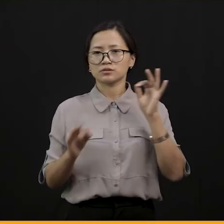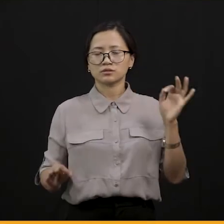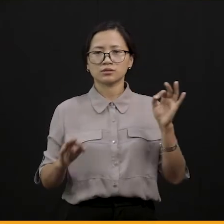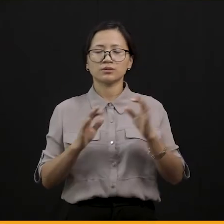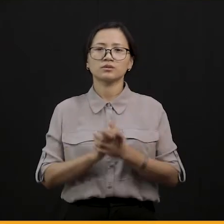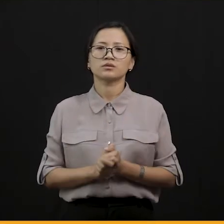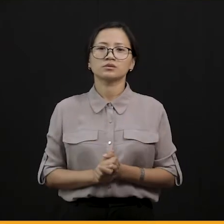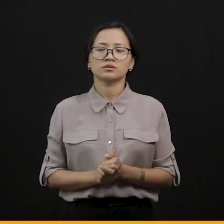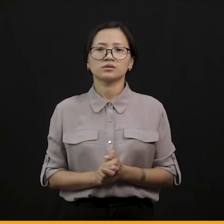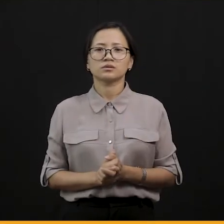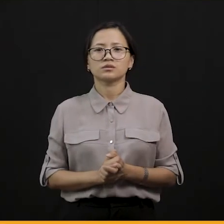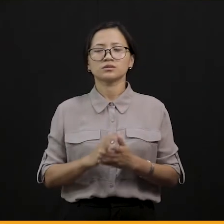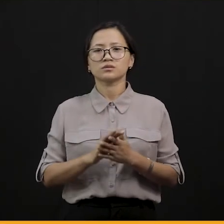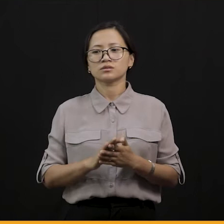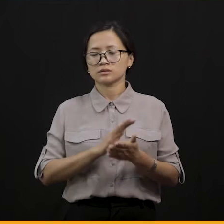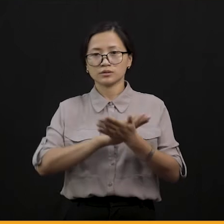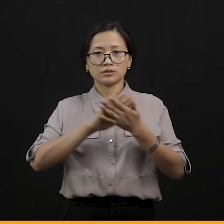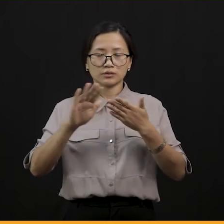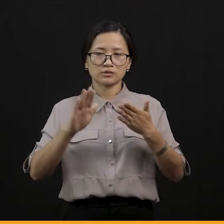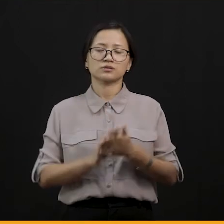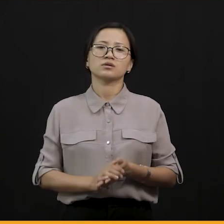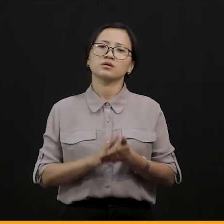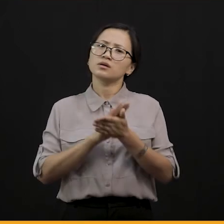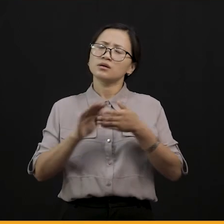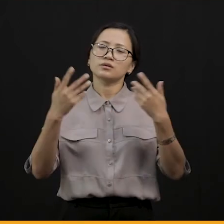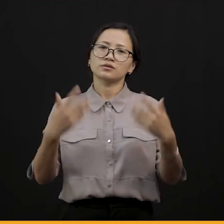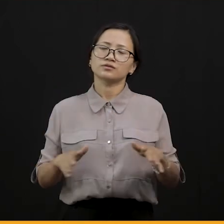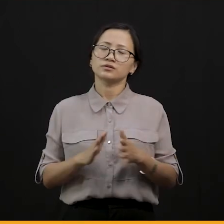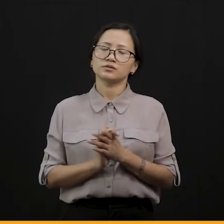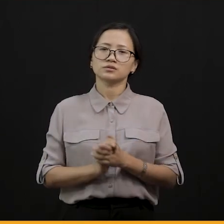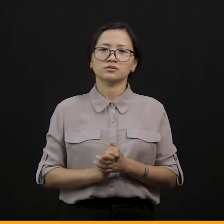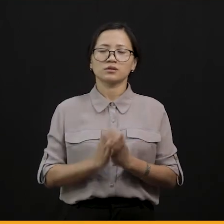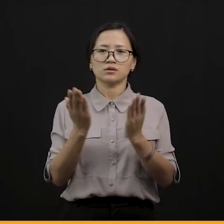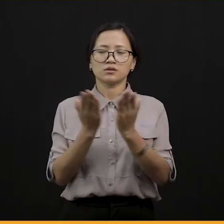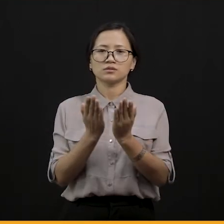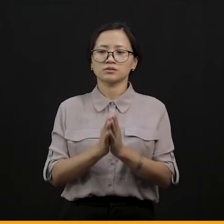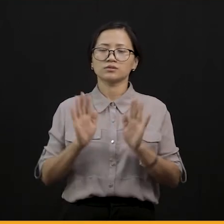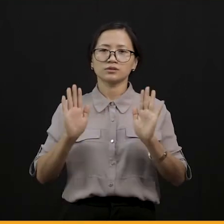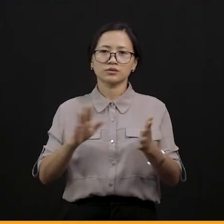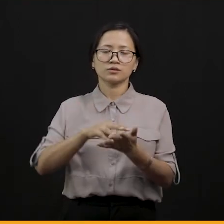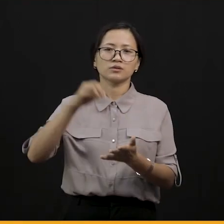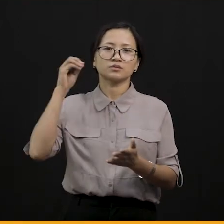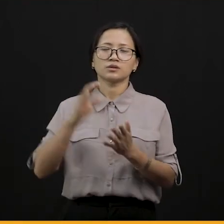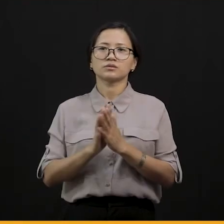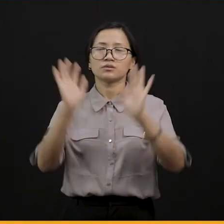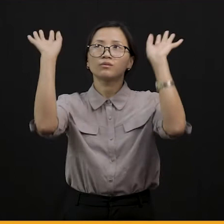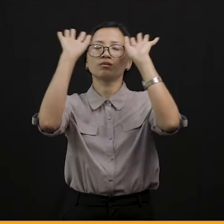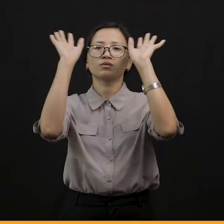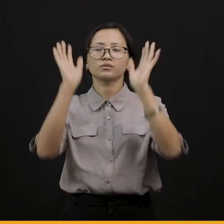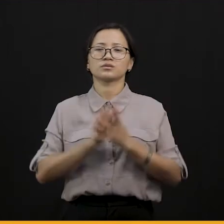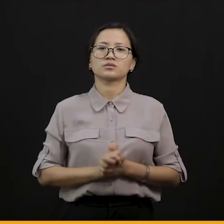story and the end of the lesson as well. But students, from here we have learned about weather,